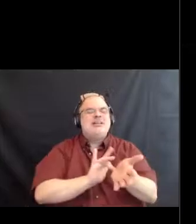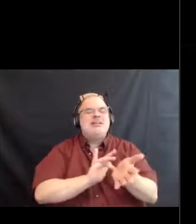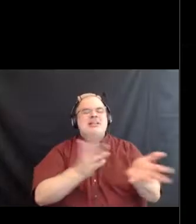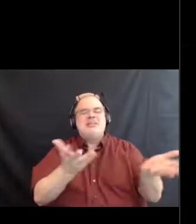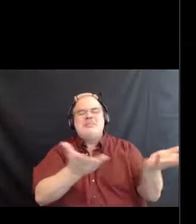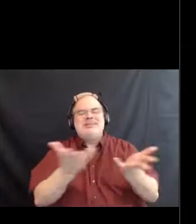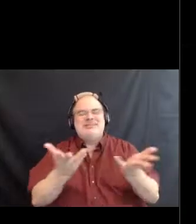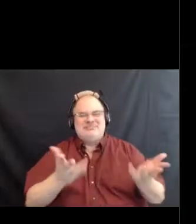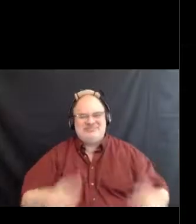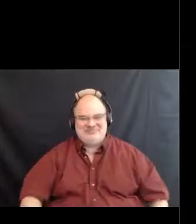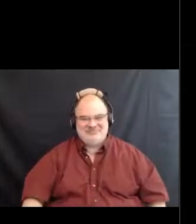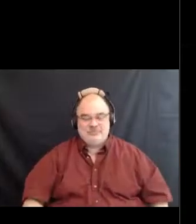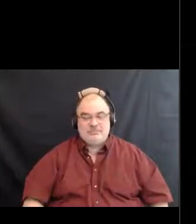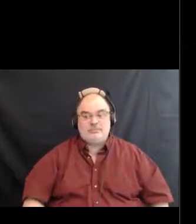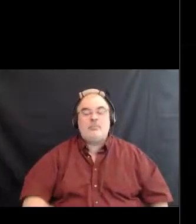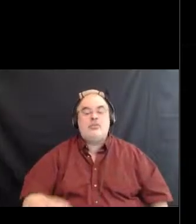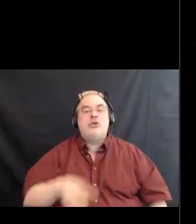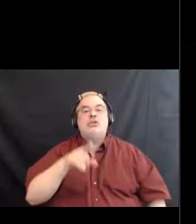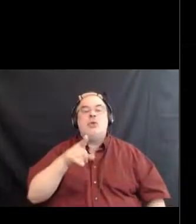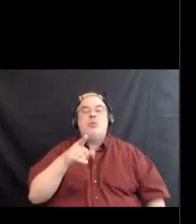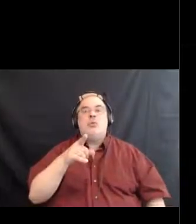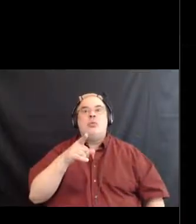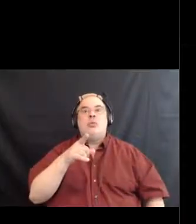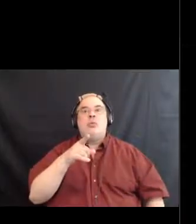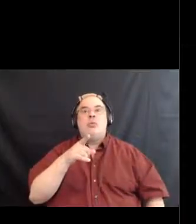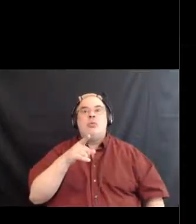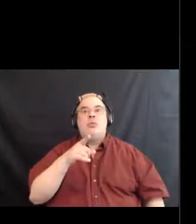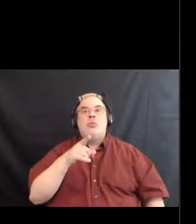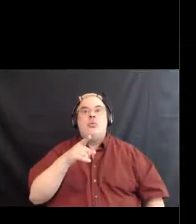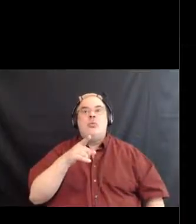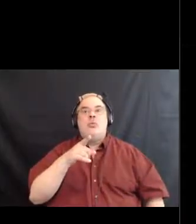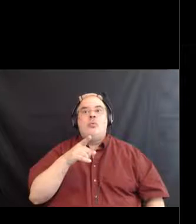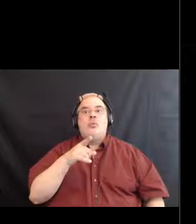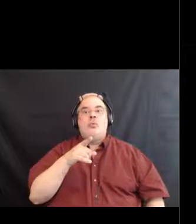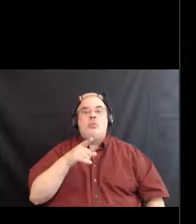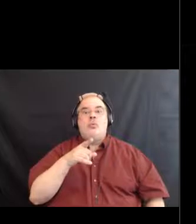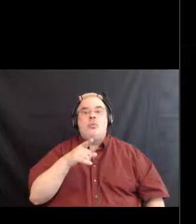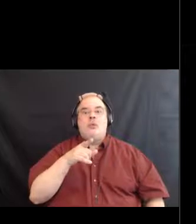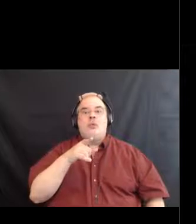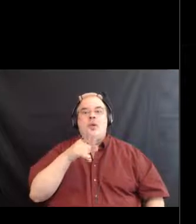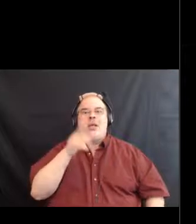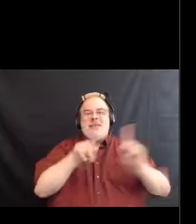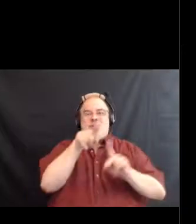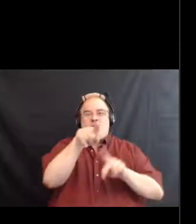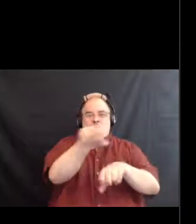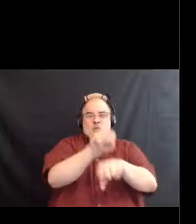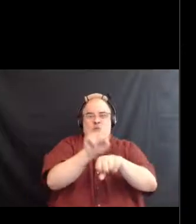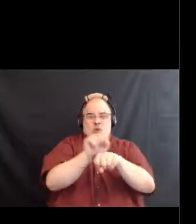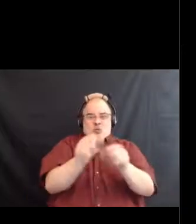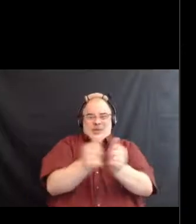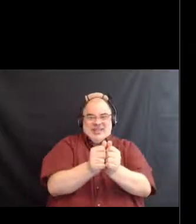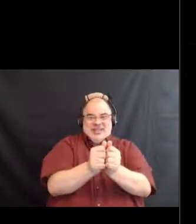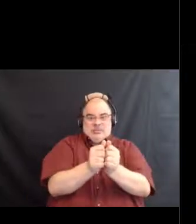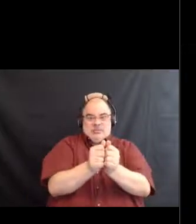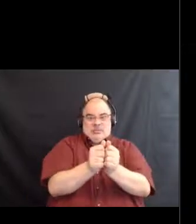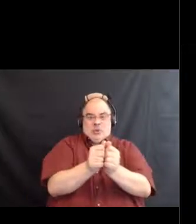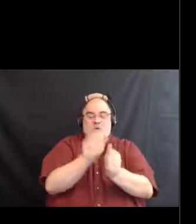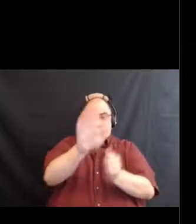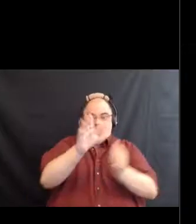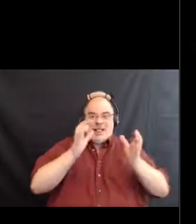part. And basically, the poll question is asking, based on the people you work with, the clients that you serve,